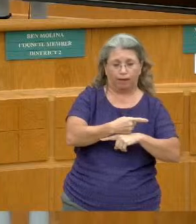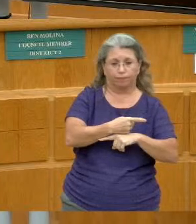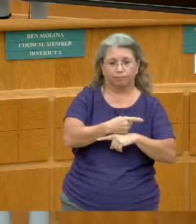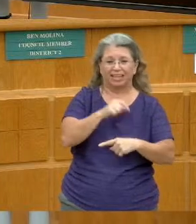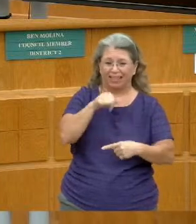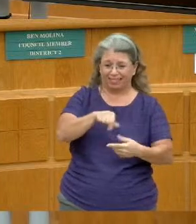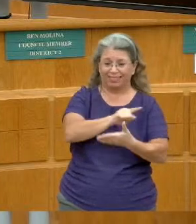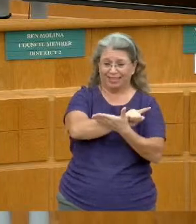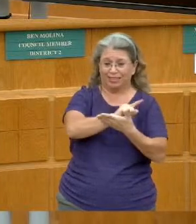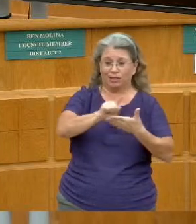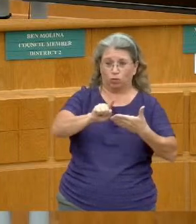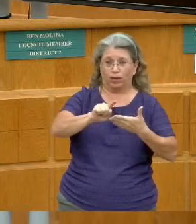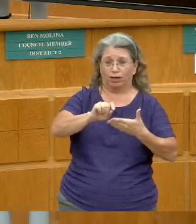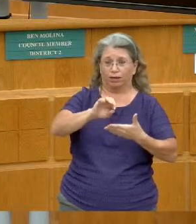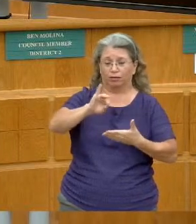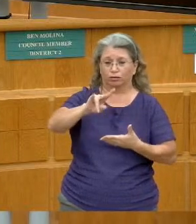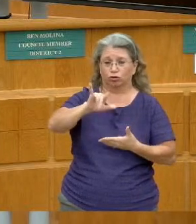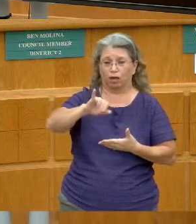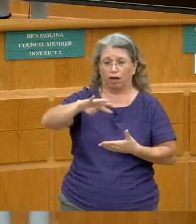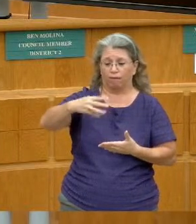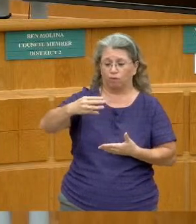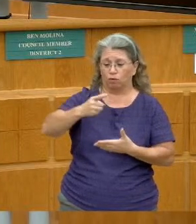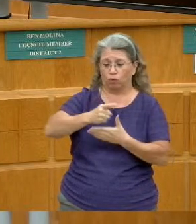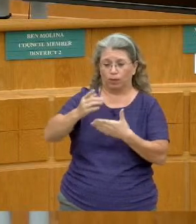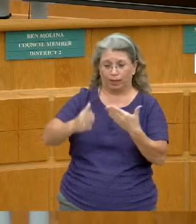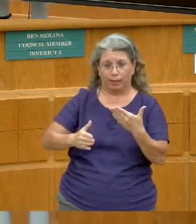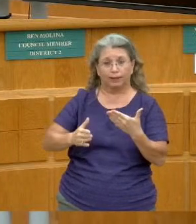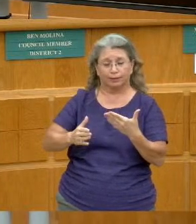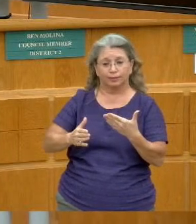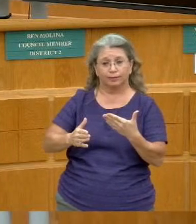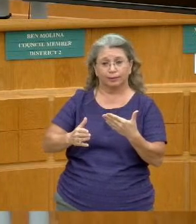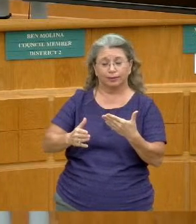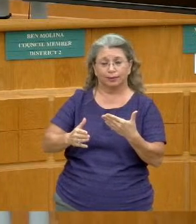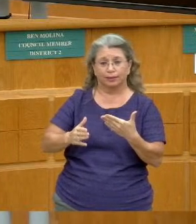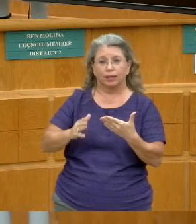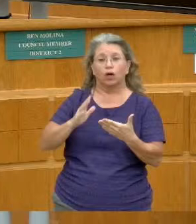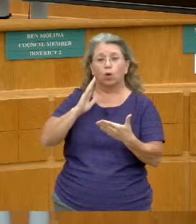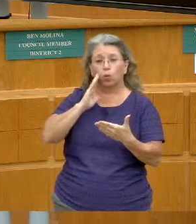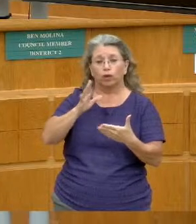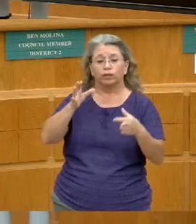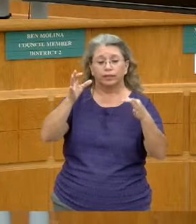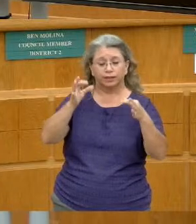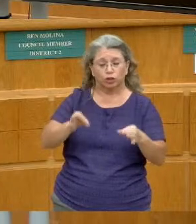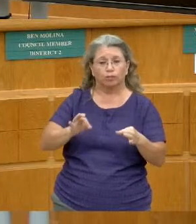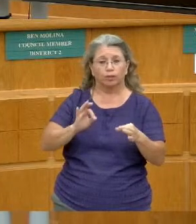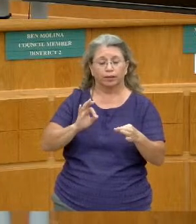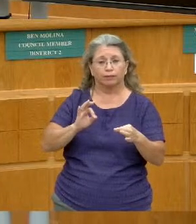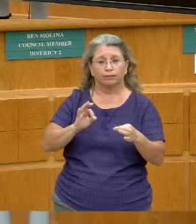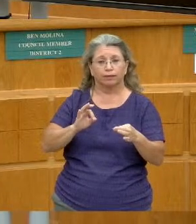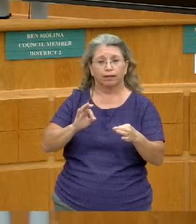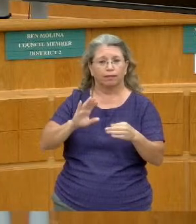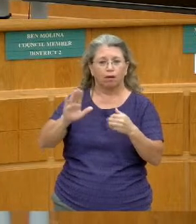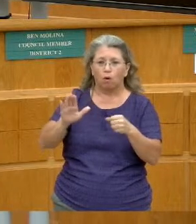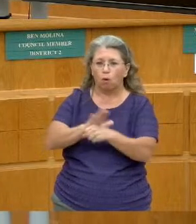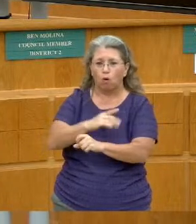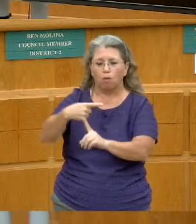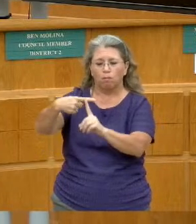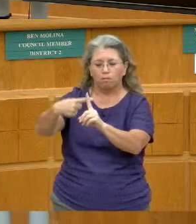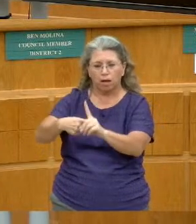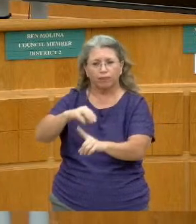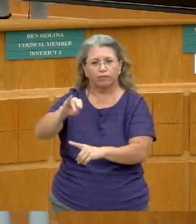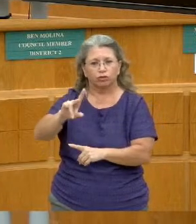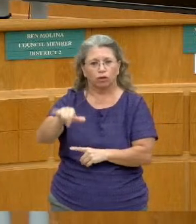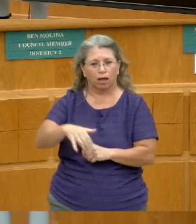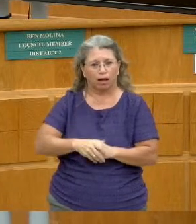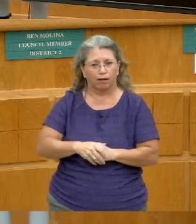week, July 4th weekend, more than any other, will determine our fate for the month of July. And so, does that